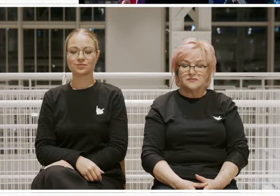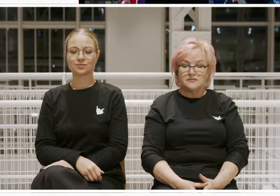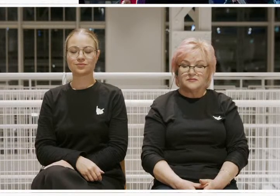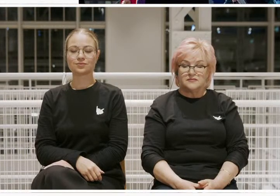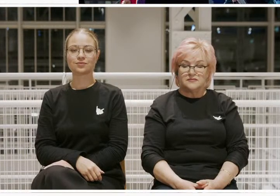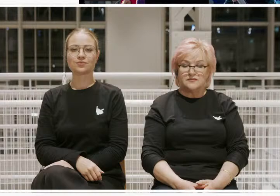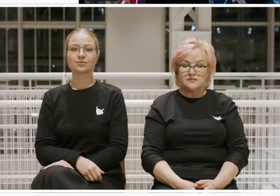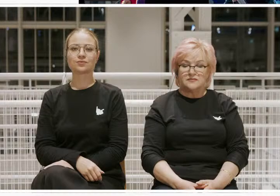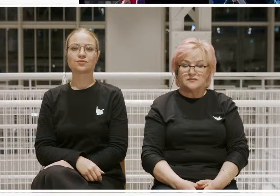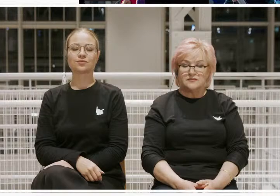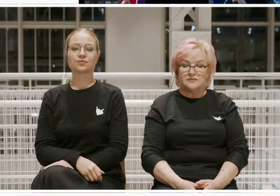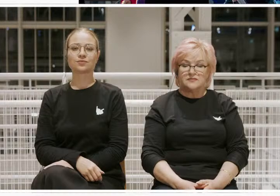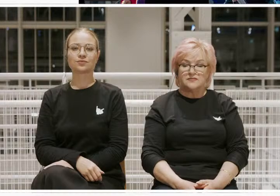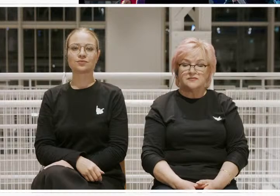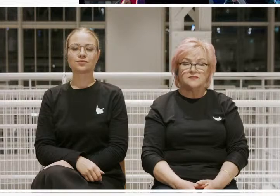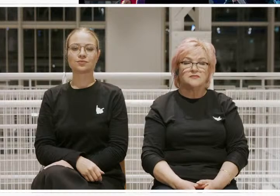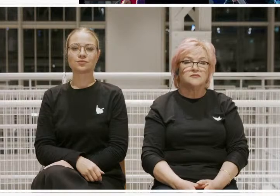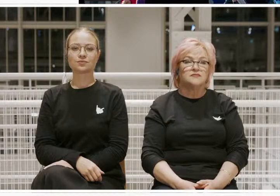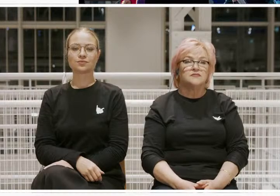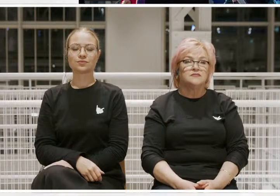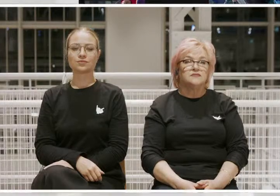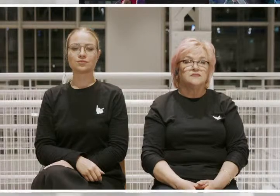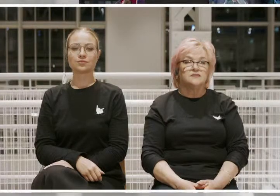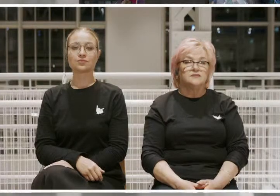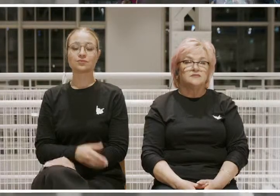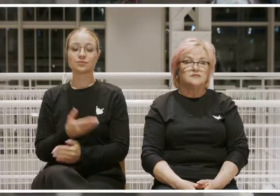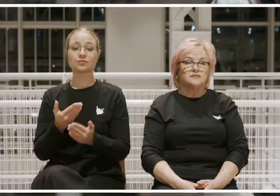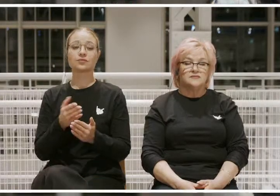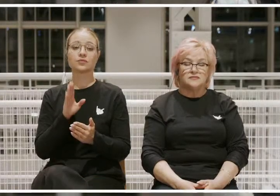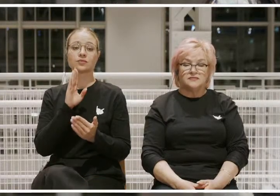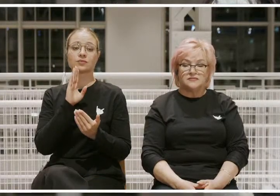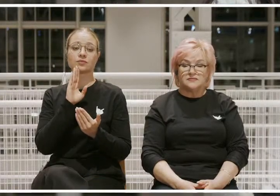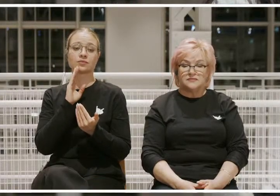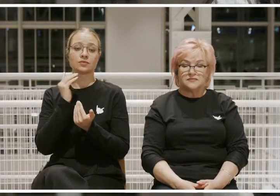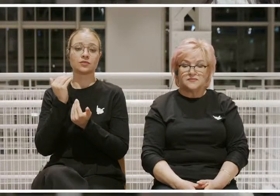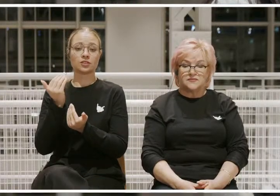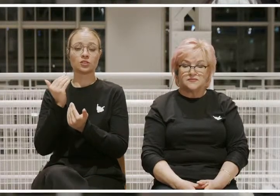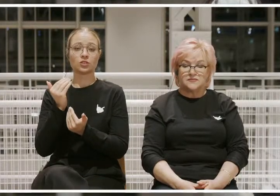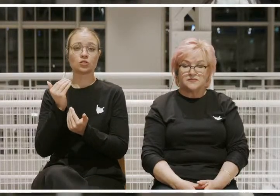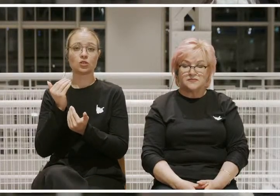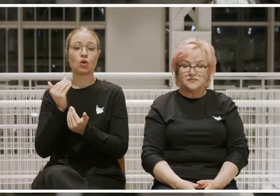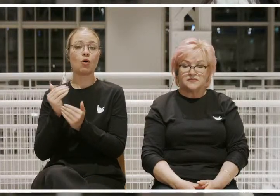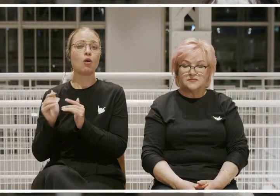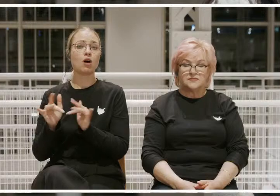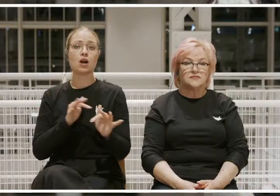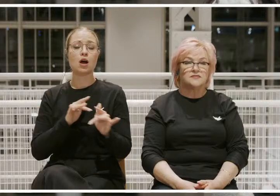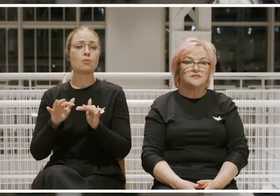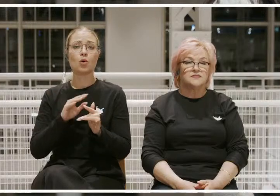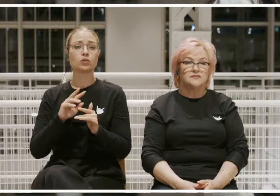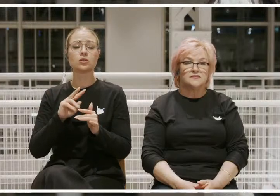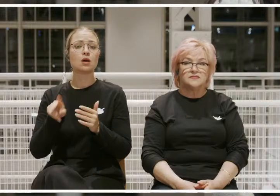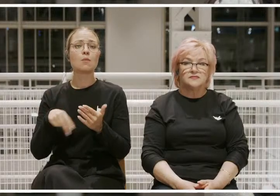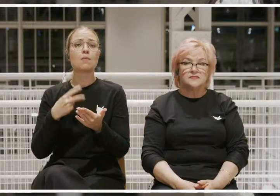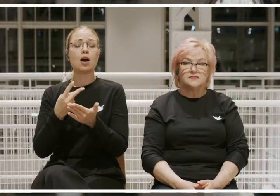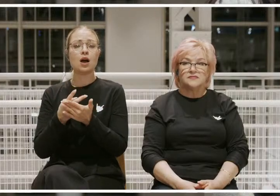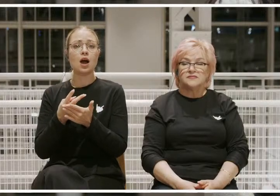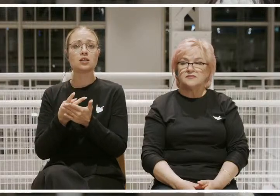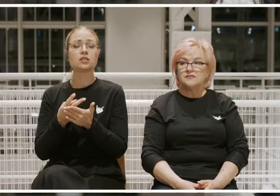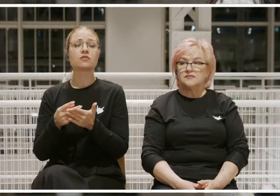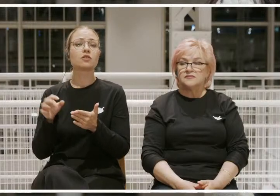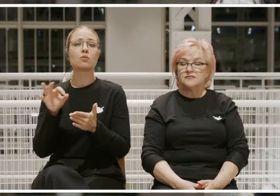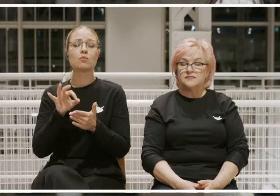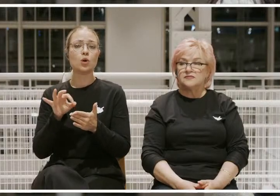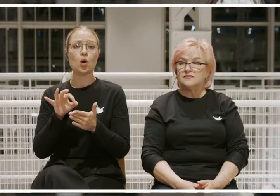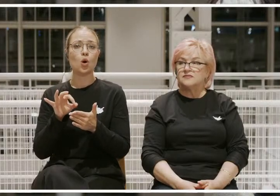So her work points out the potential of unfulfilled dreams by linking two unbuilt projects: a